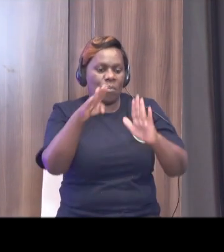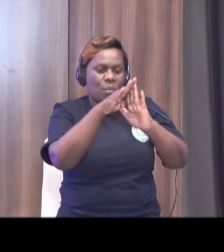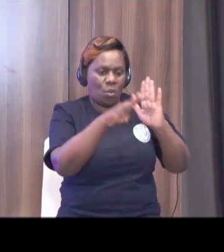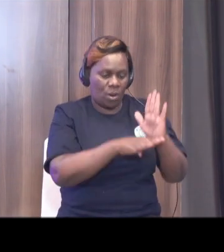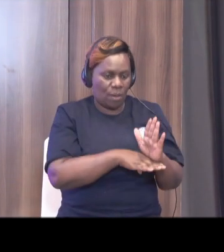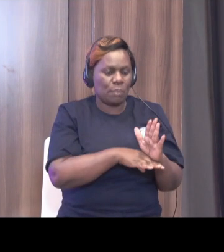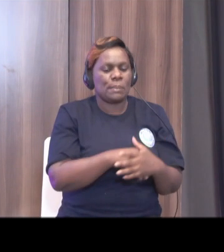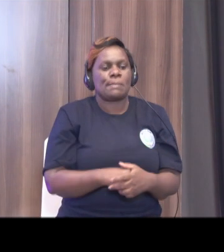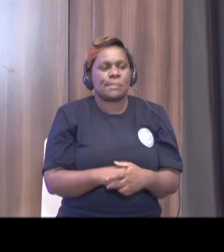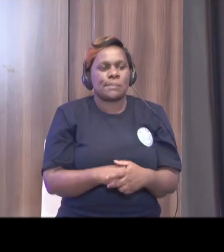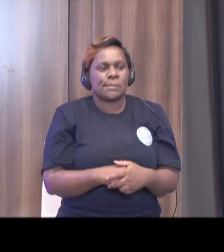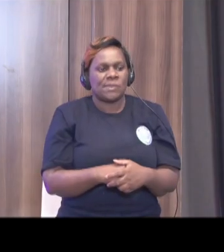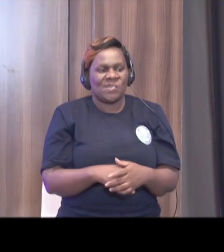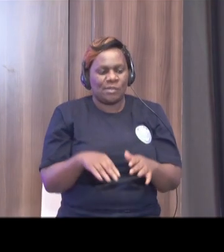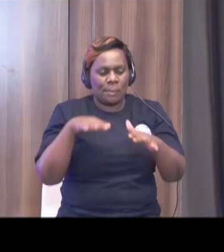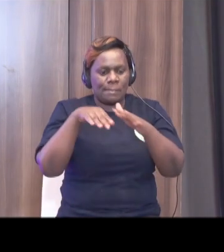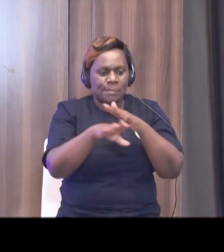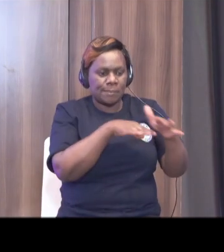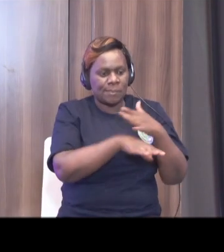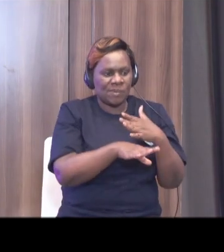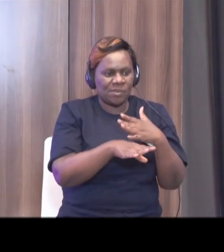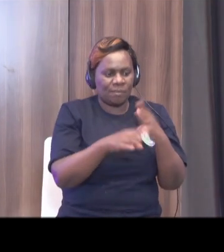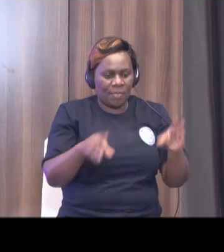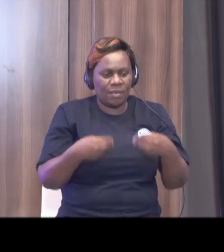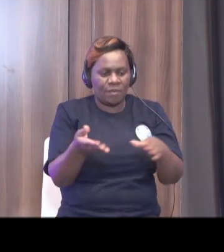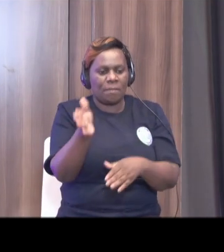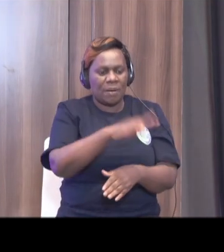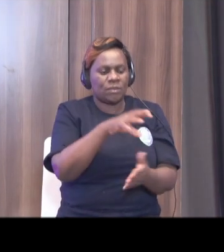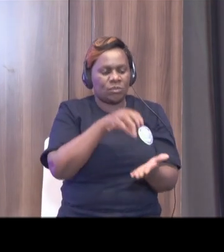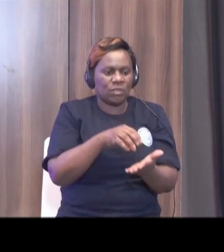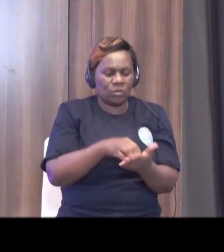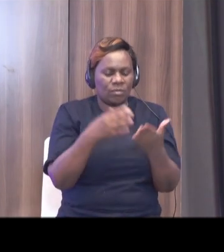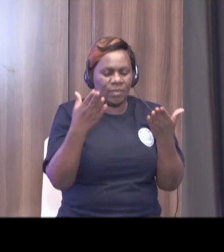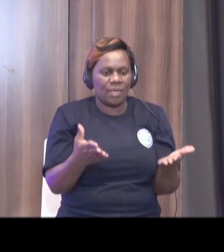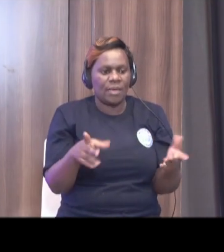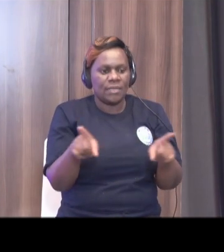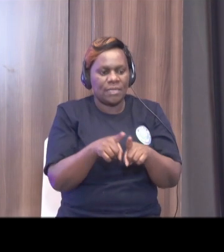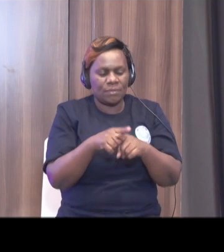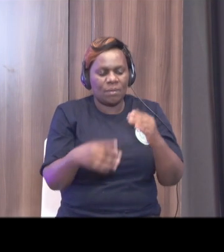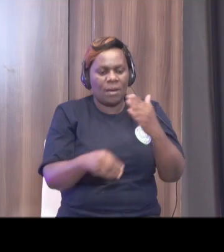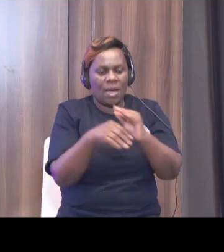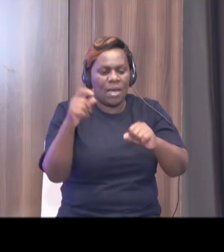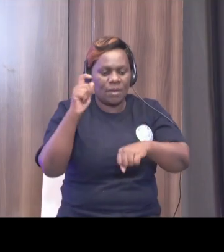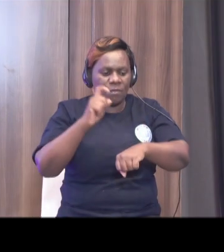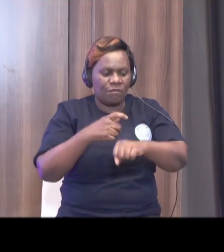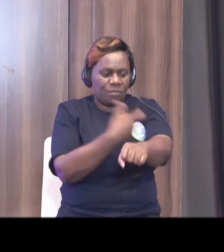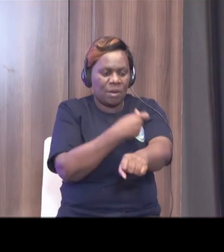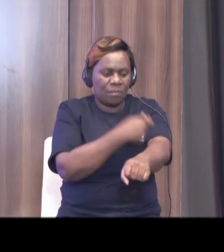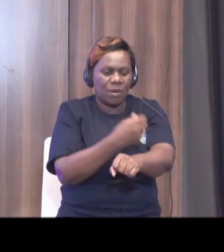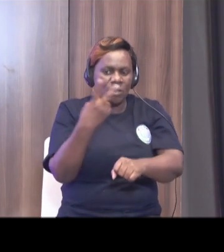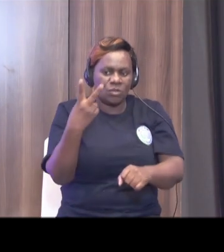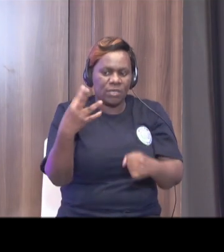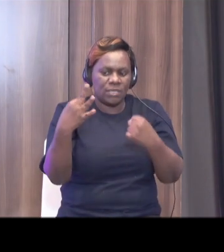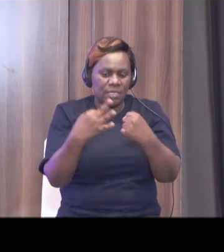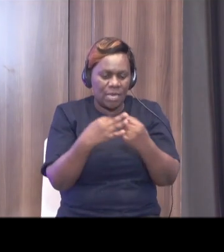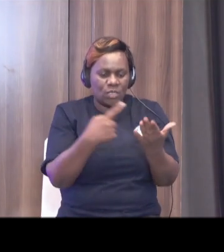course, assess the feasibility of offering vaccination year-round, extend the vaccination window to 28 weeks